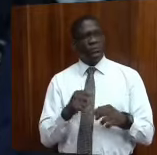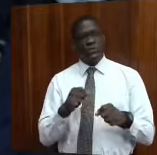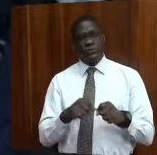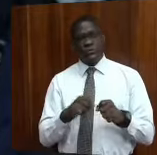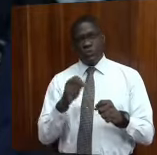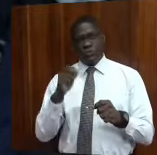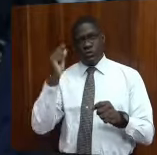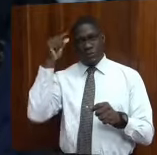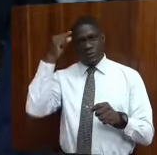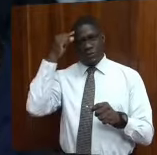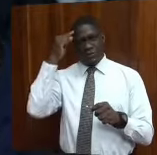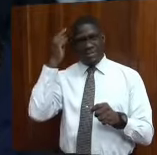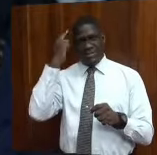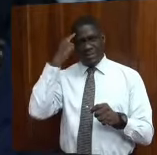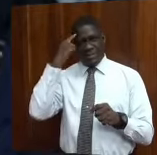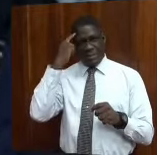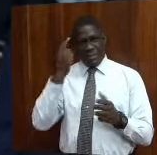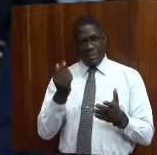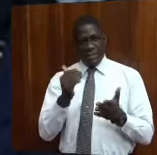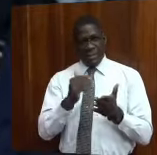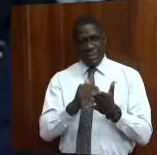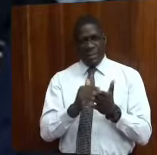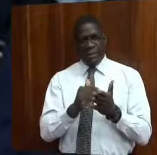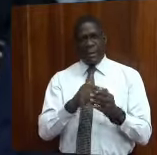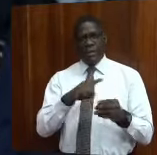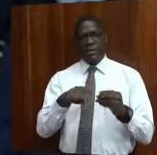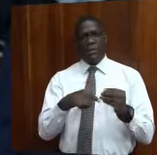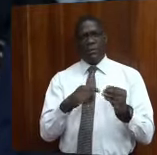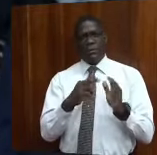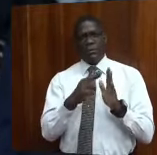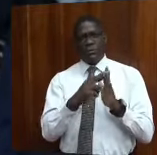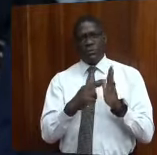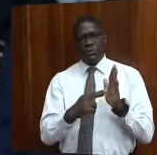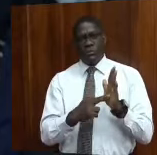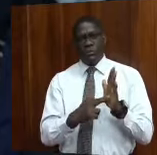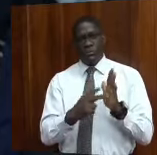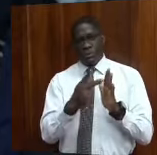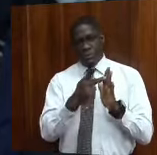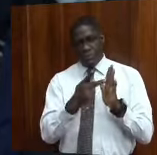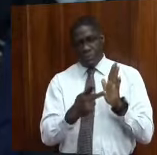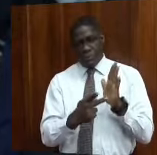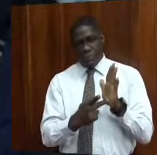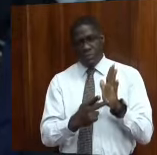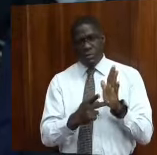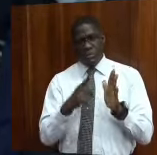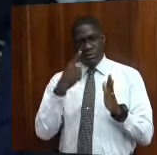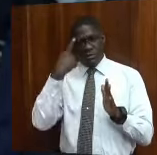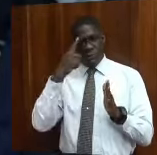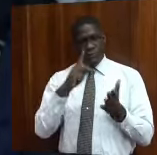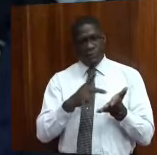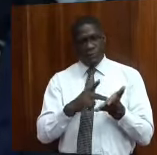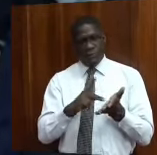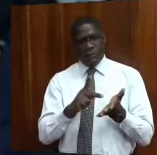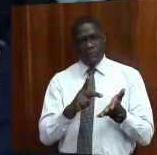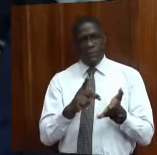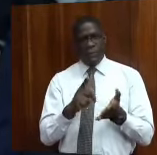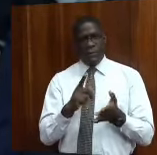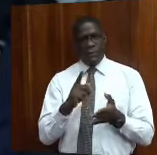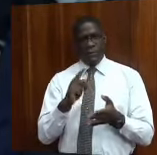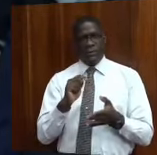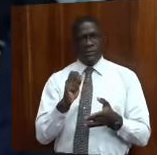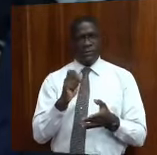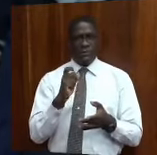purpose. Mr. Speaker, to ensure that we are compliant with international regulations as they relate to international taxation, and to attract